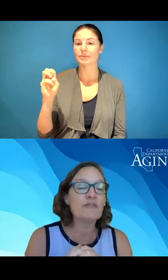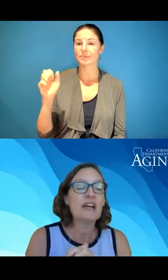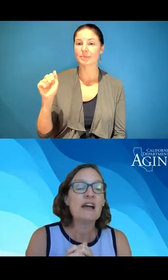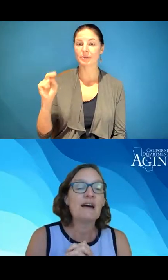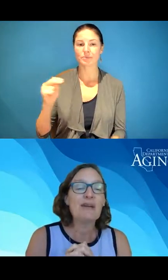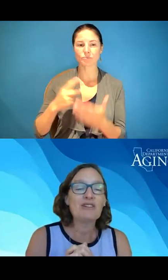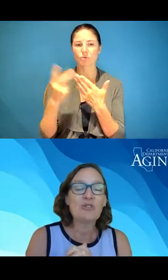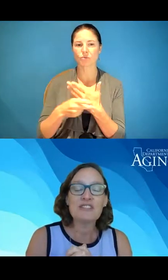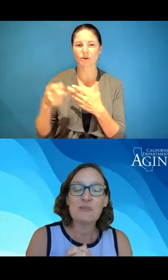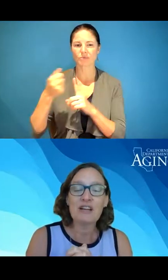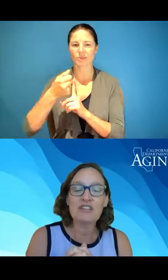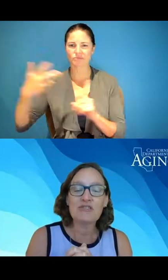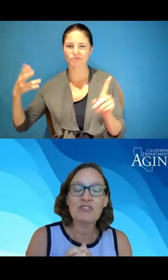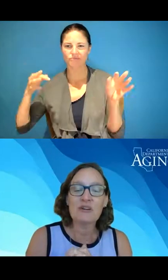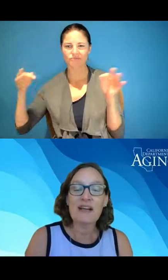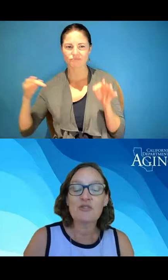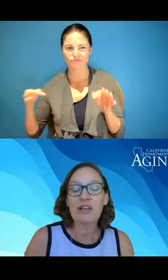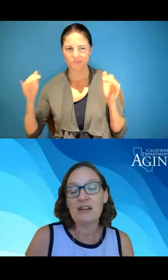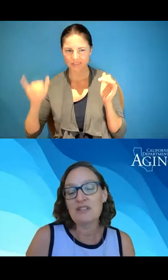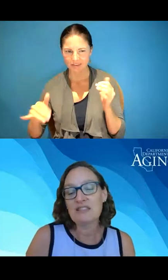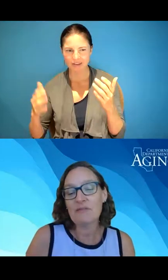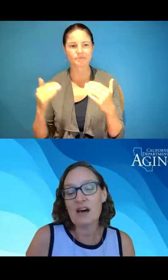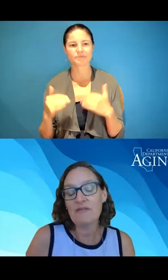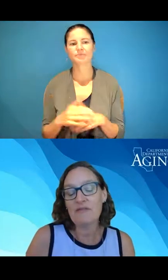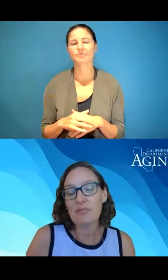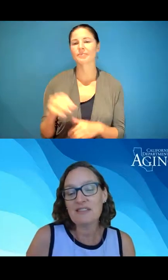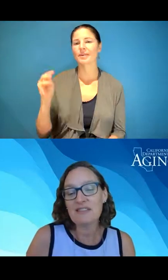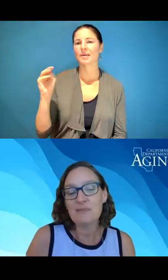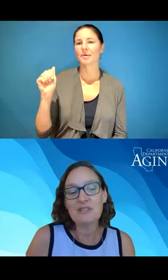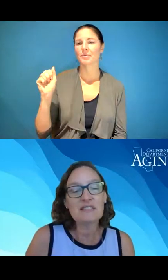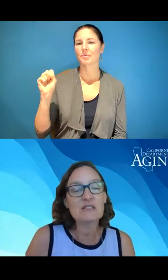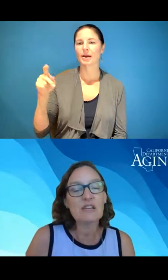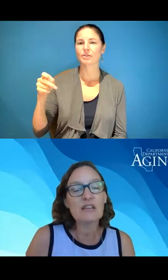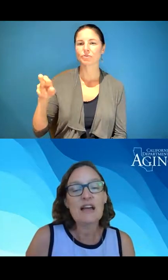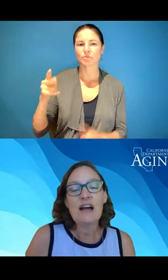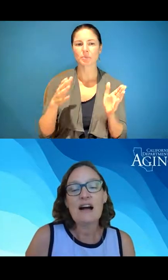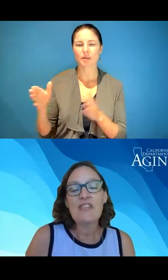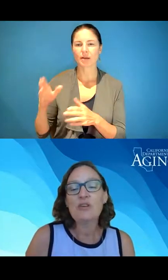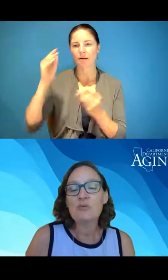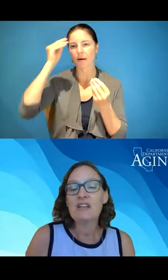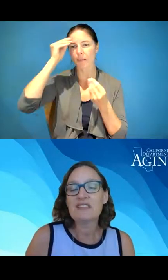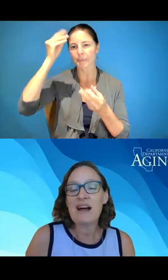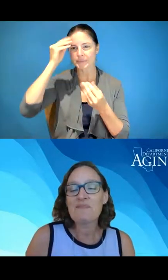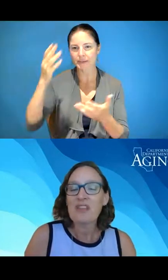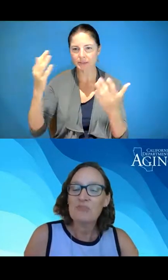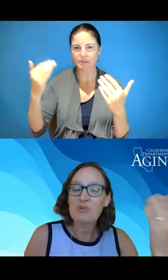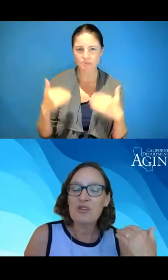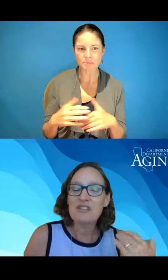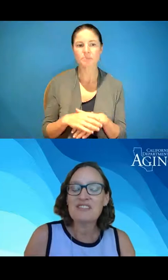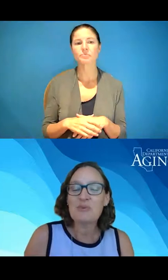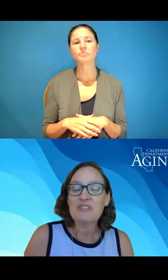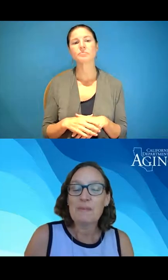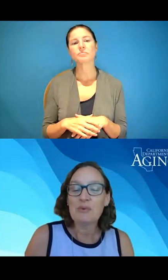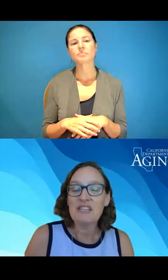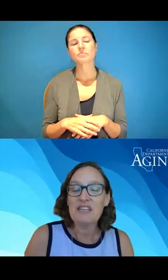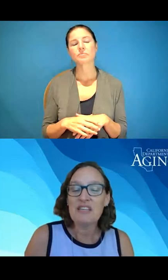recovery. Amanda Lawrence, our project director, a master plan update, some hot off the presses updates this week. And then we do wanna bring you in to